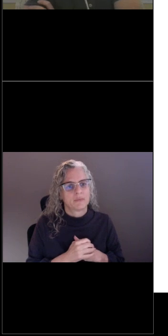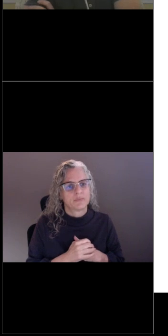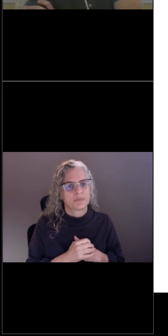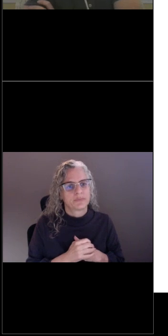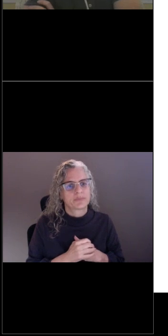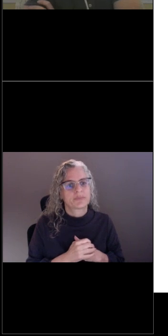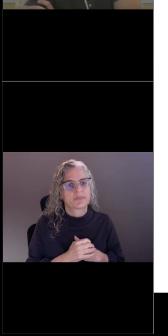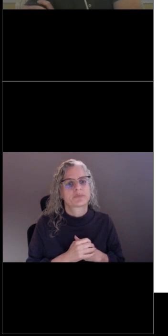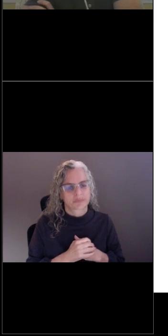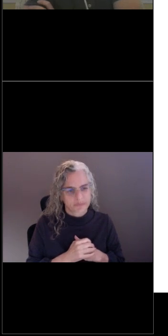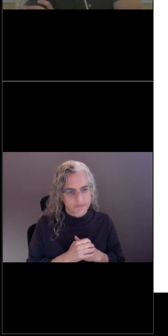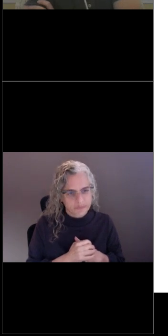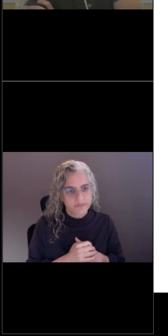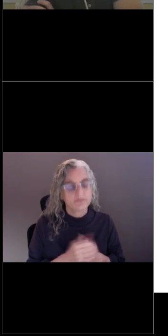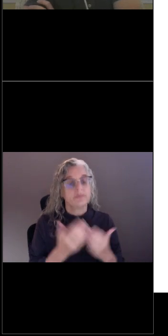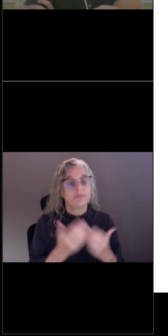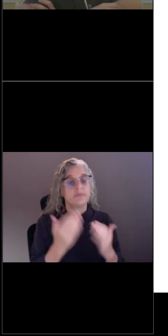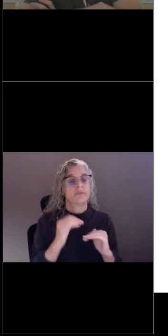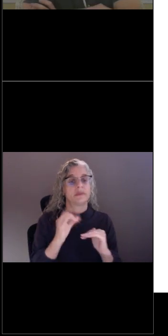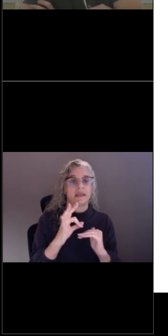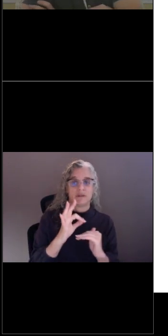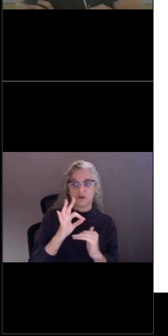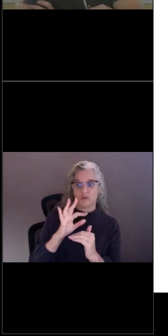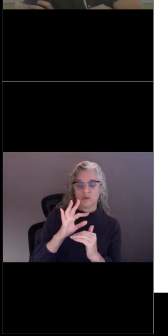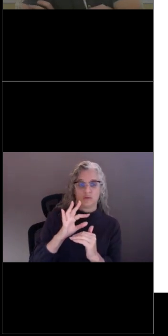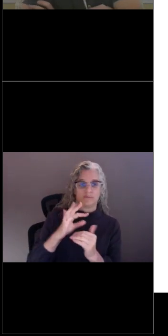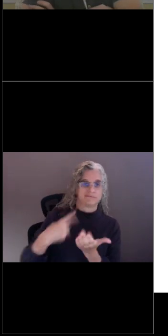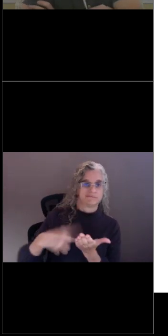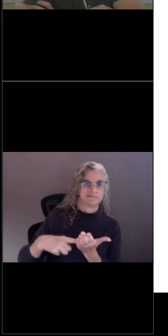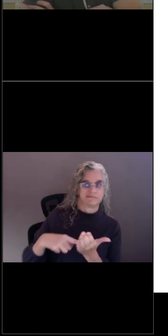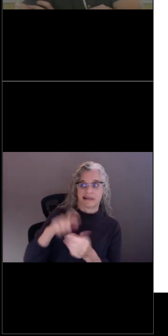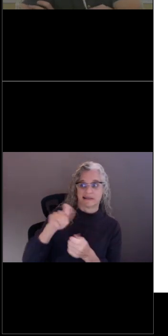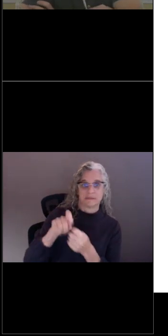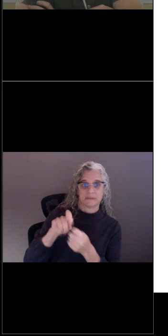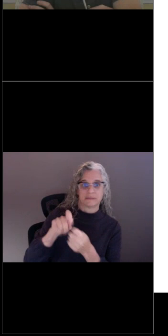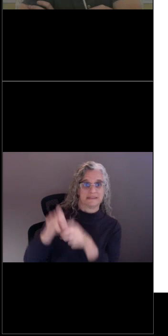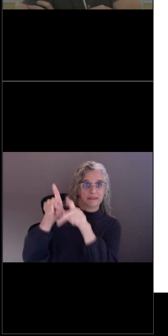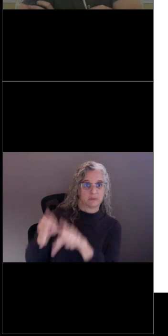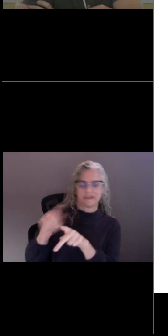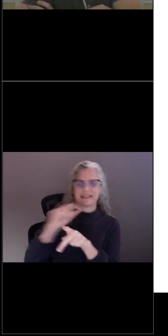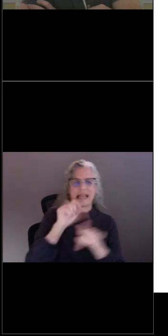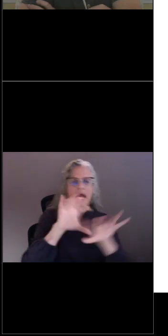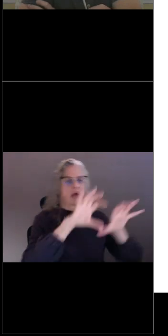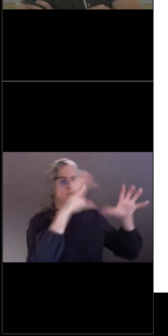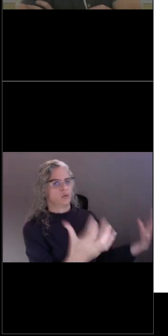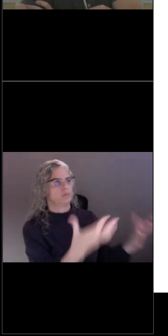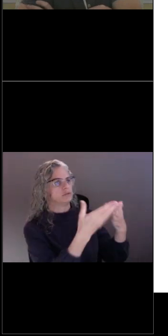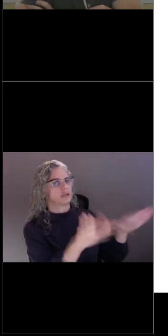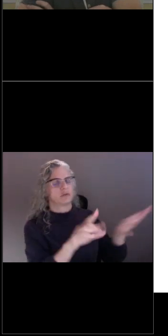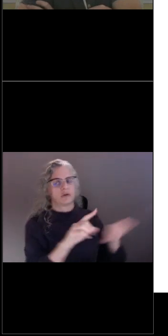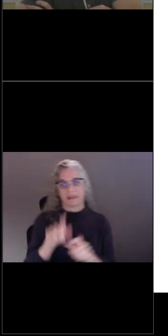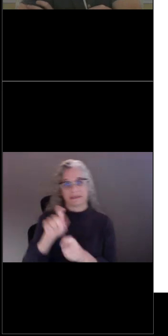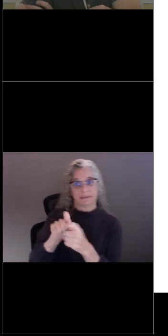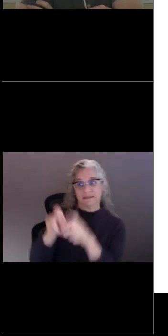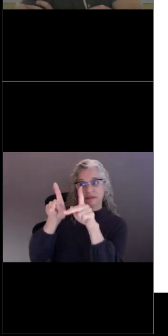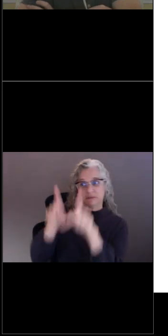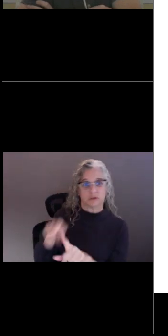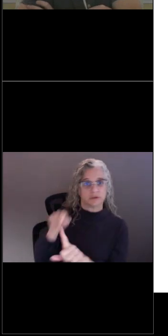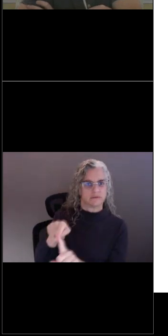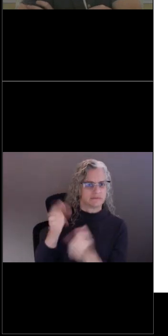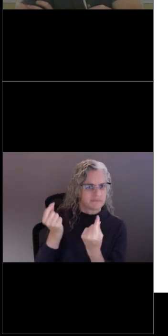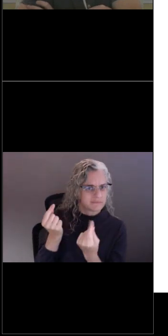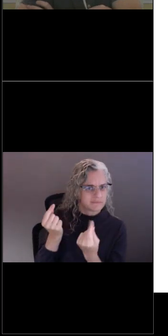When you're talking about specific people rather than you know, speaking about people generally, you always want to try to